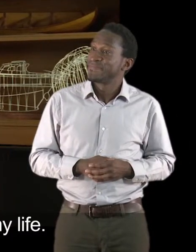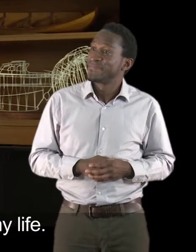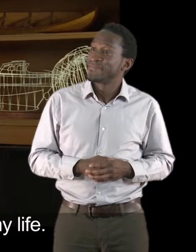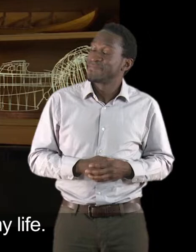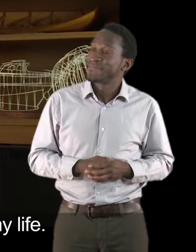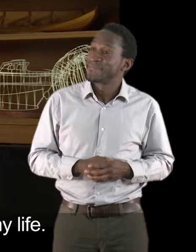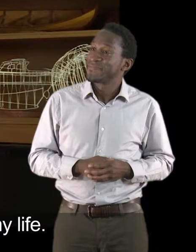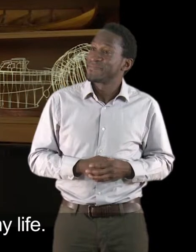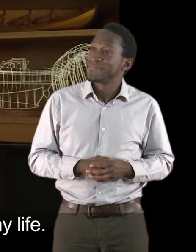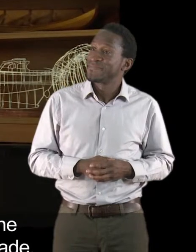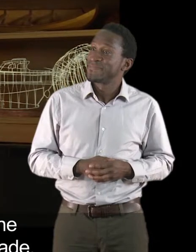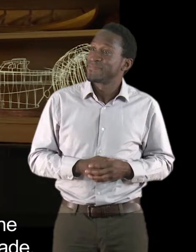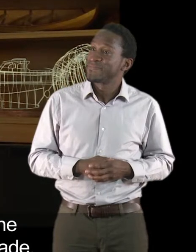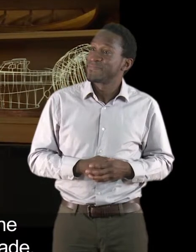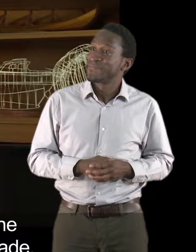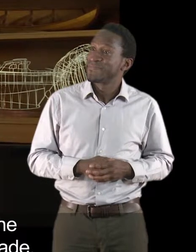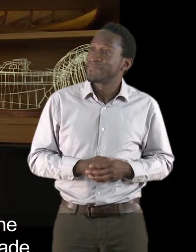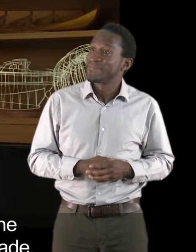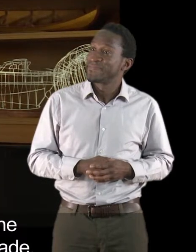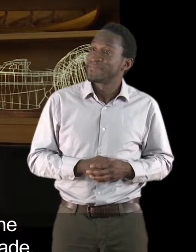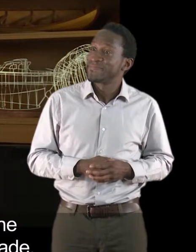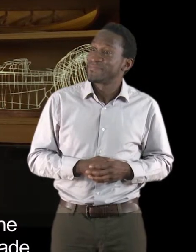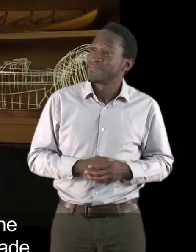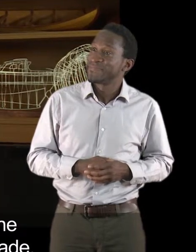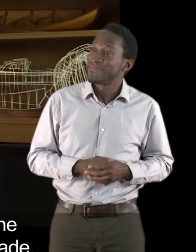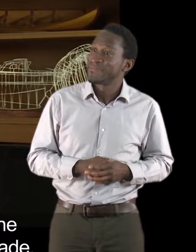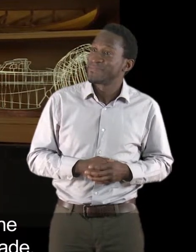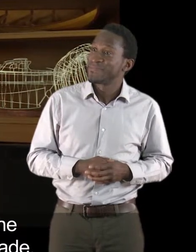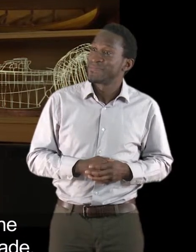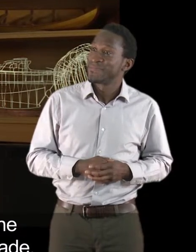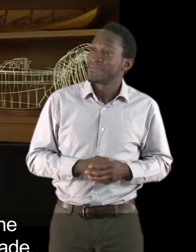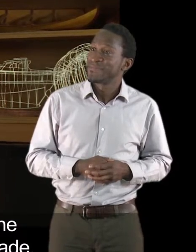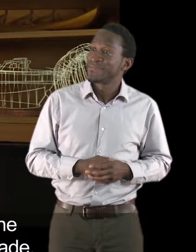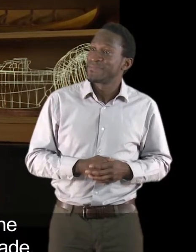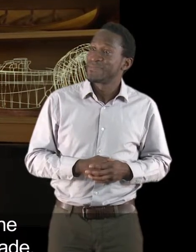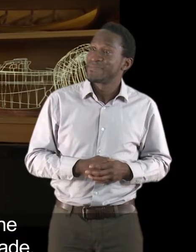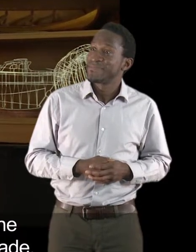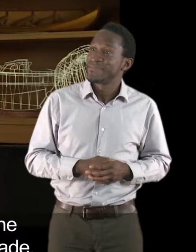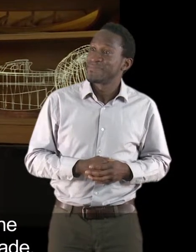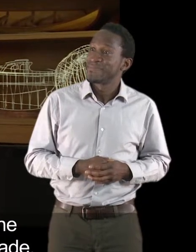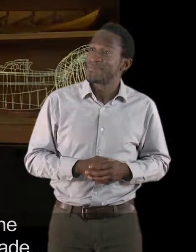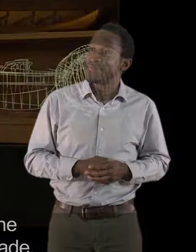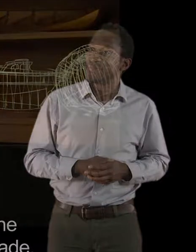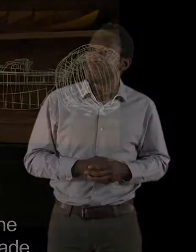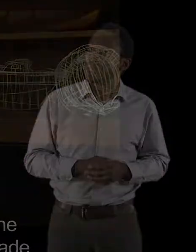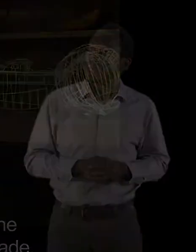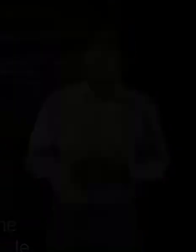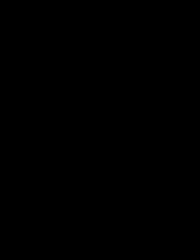But as I say, that's the way the school was made.